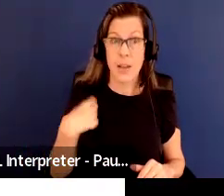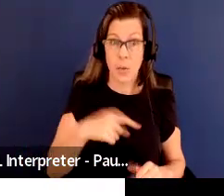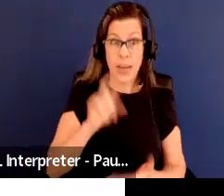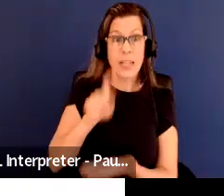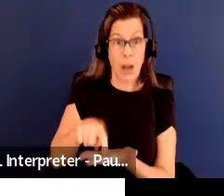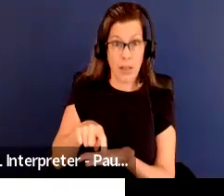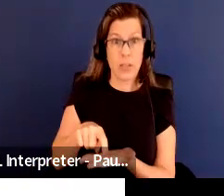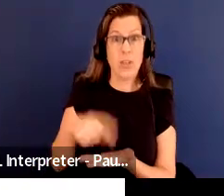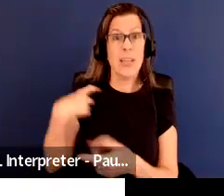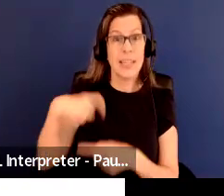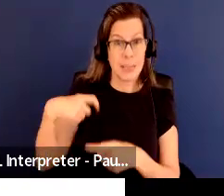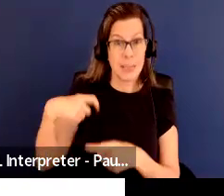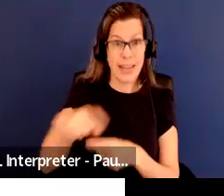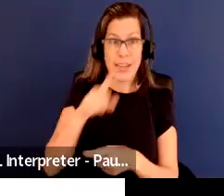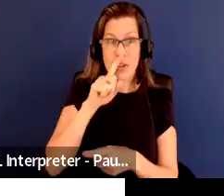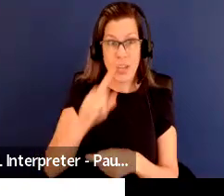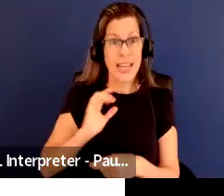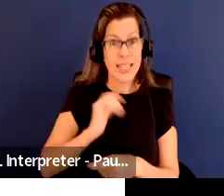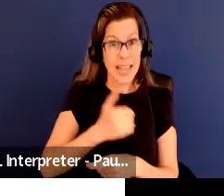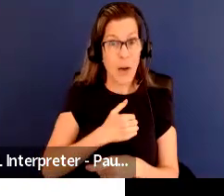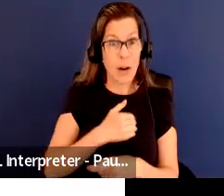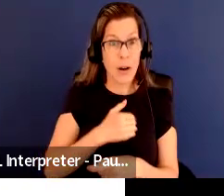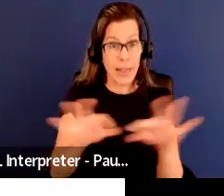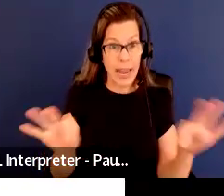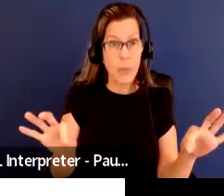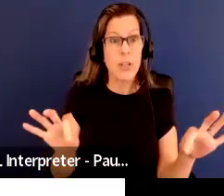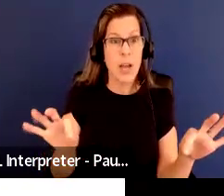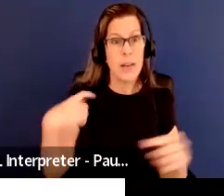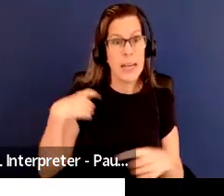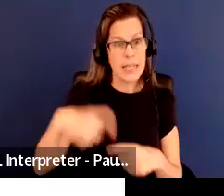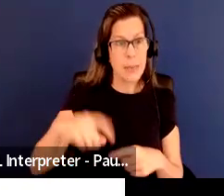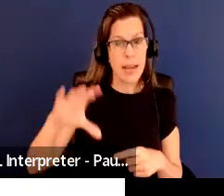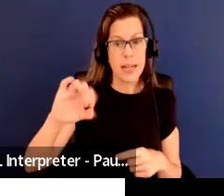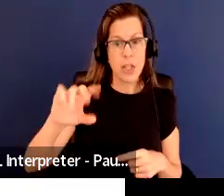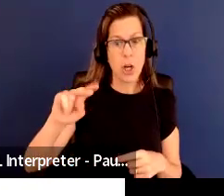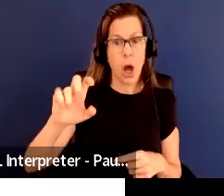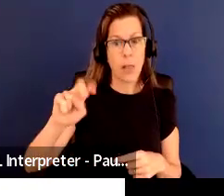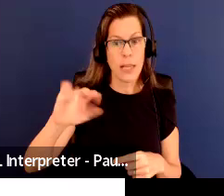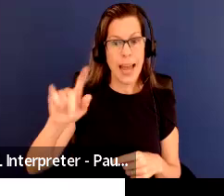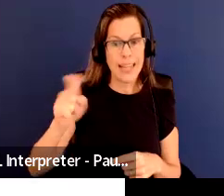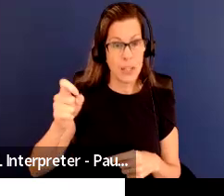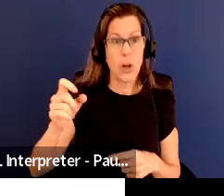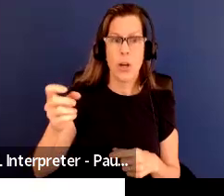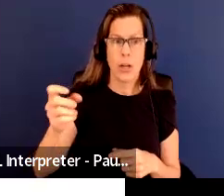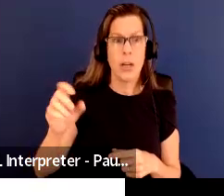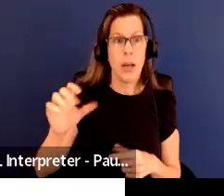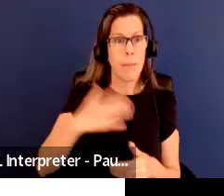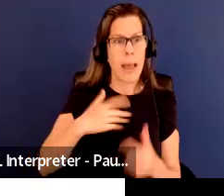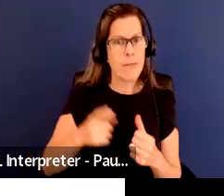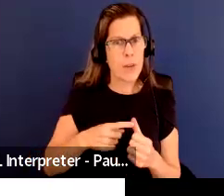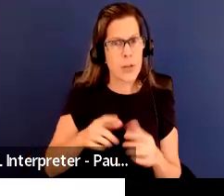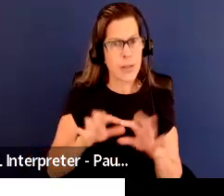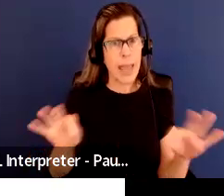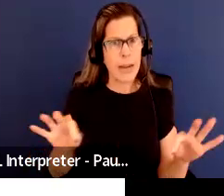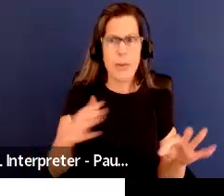of our Spanish colonizer, that's still our native language and my first language. And